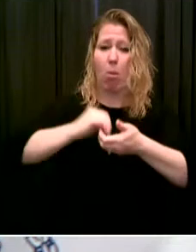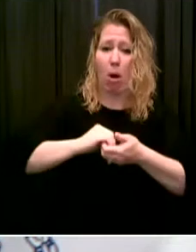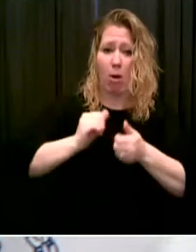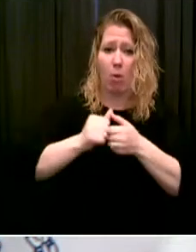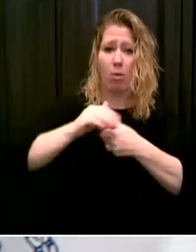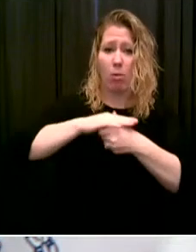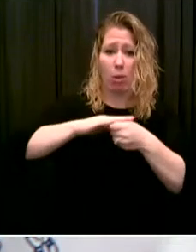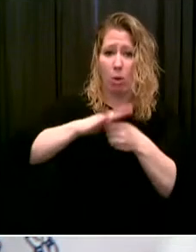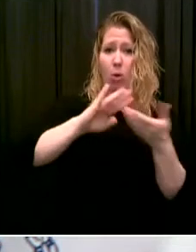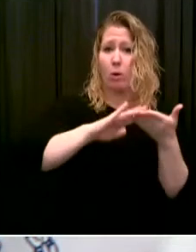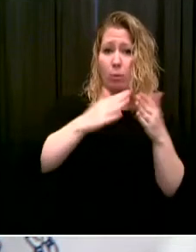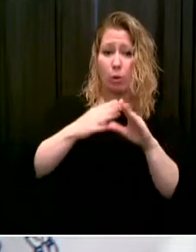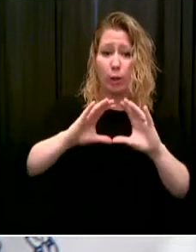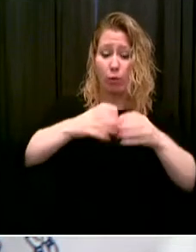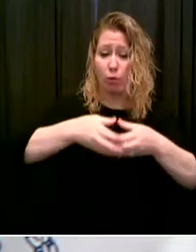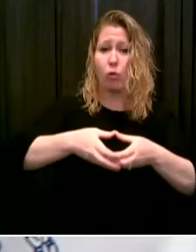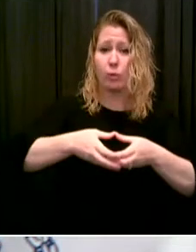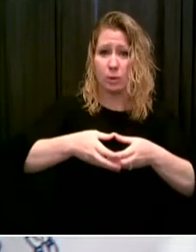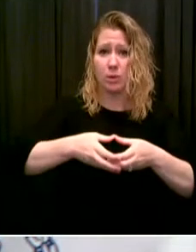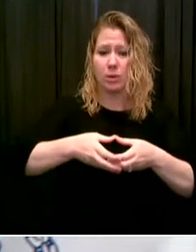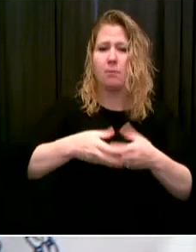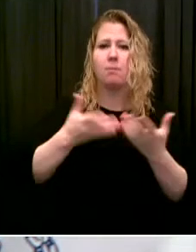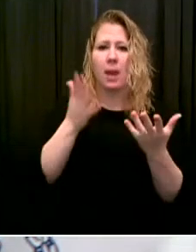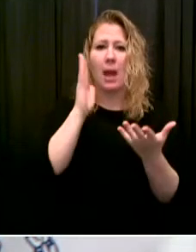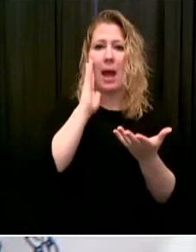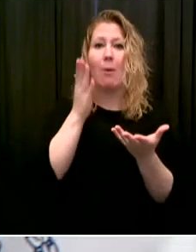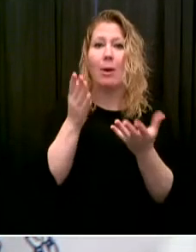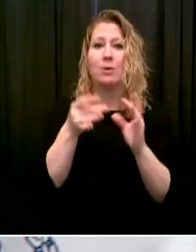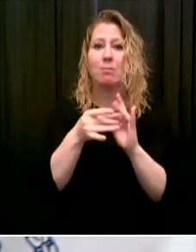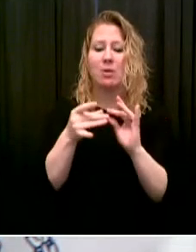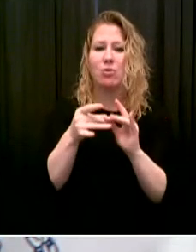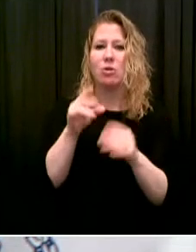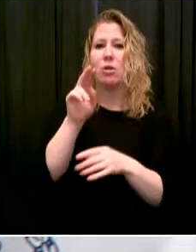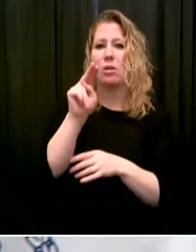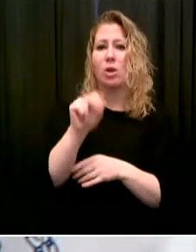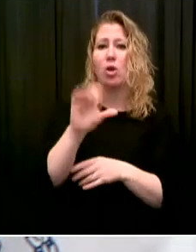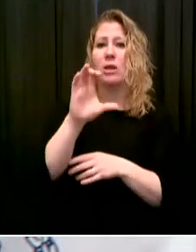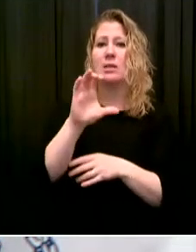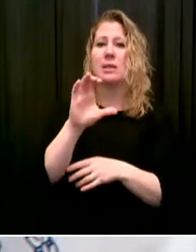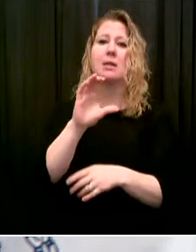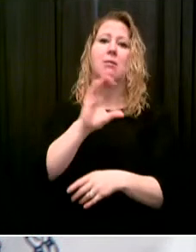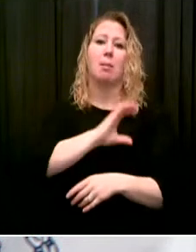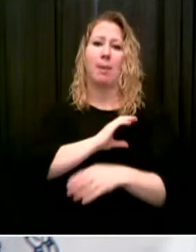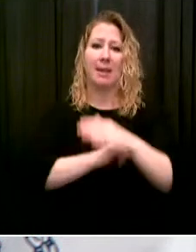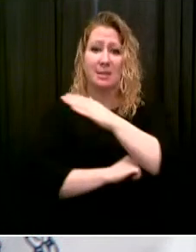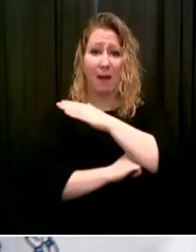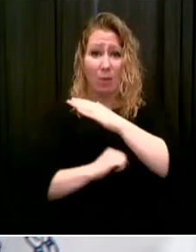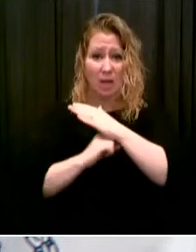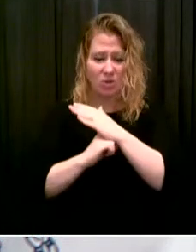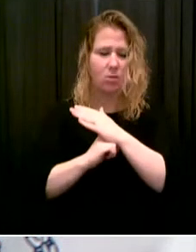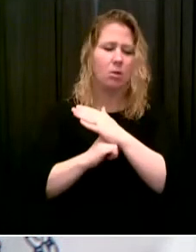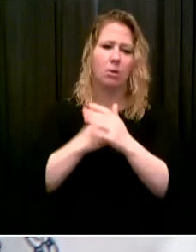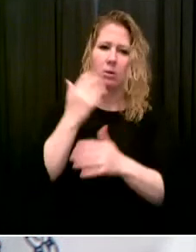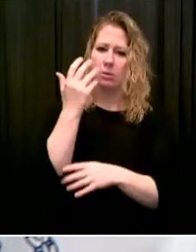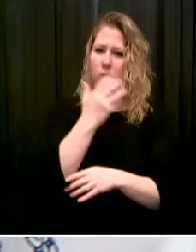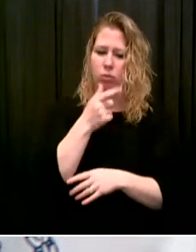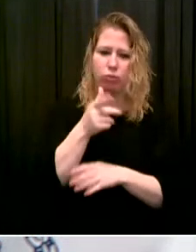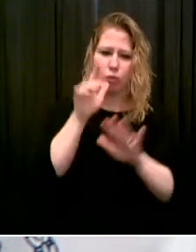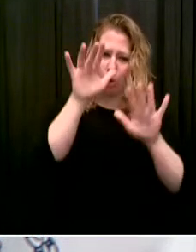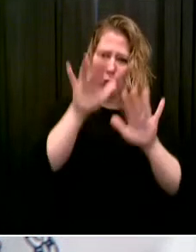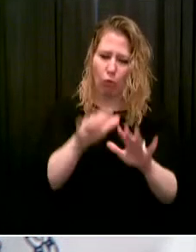I'd be remiss if I didn't mention, for example, the New York City Police Foundation. Absolutely, firm support that they're providing to